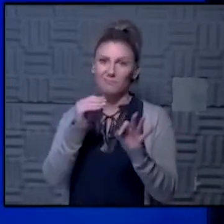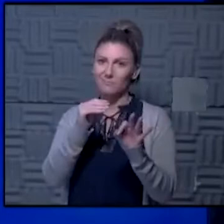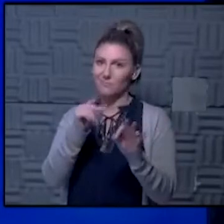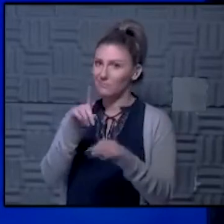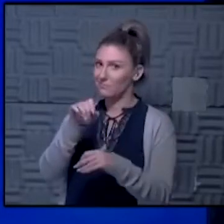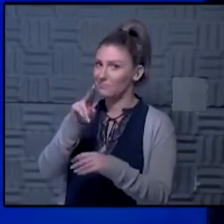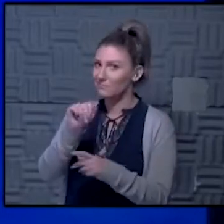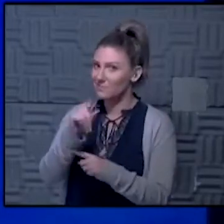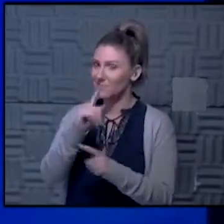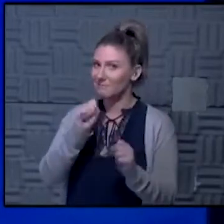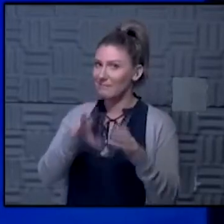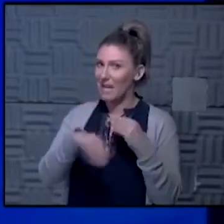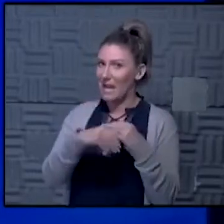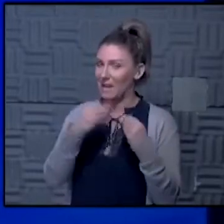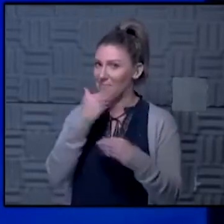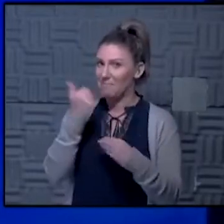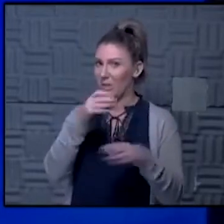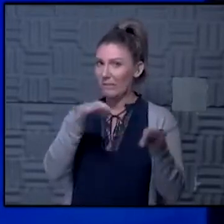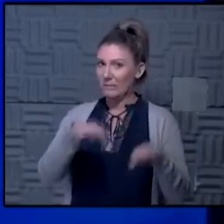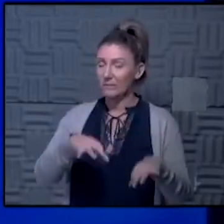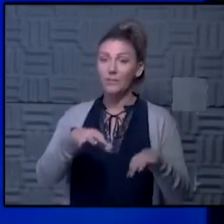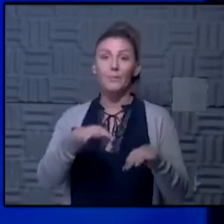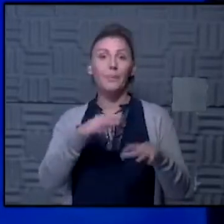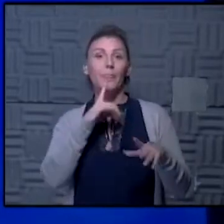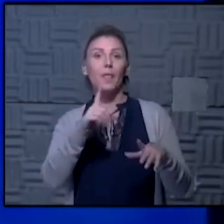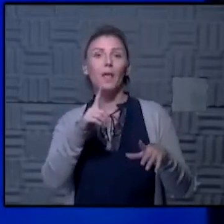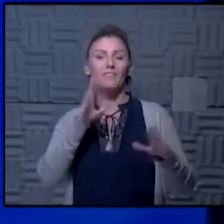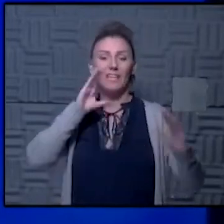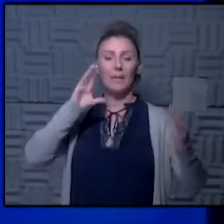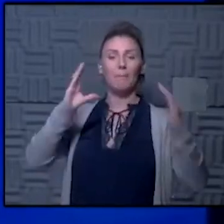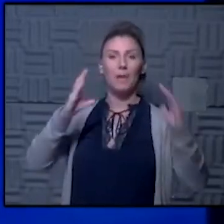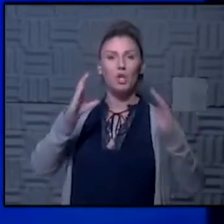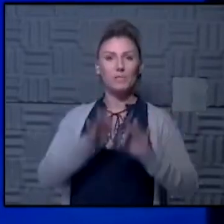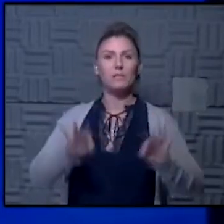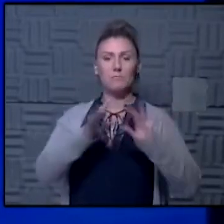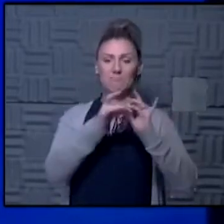do this, maybe he can do it better than I can, to draw a relative comparison.